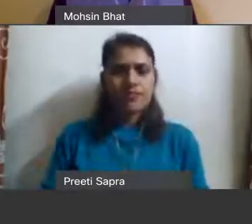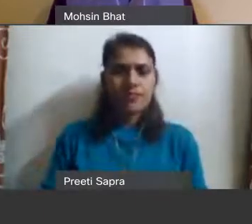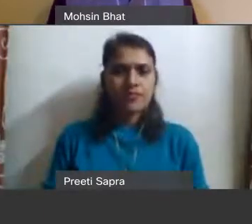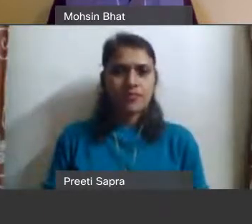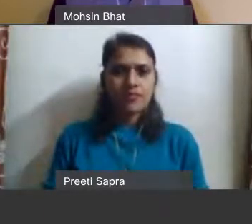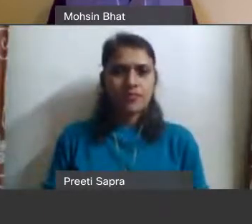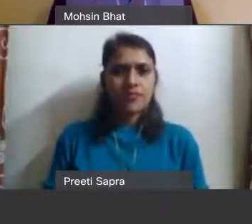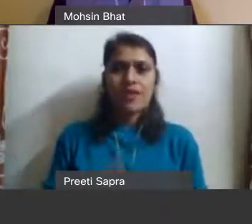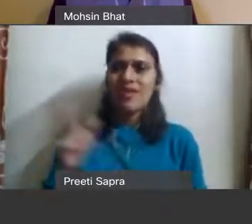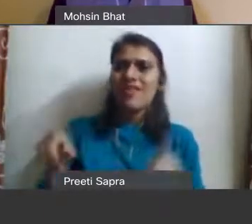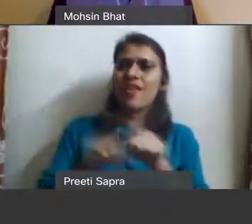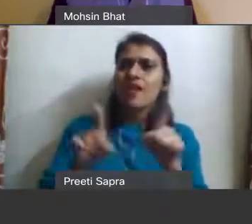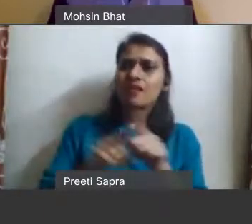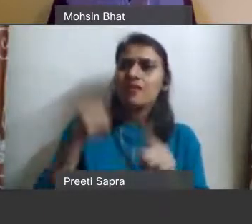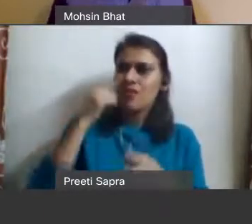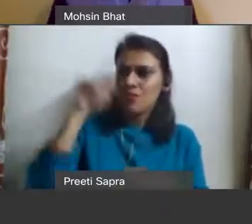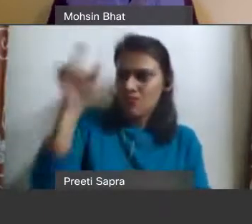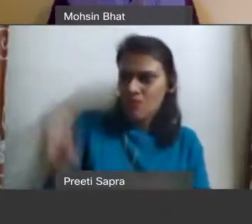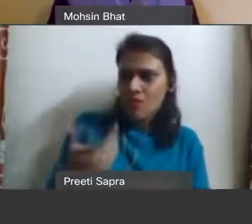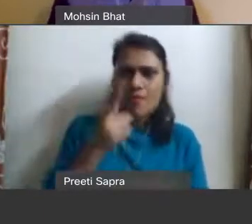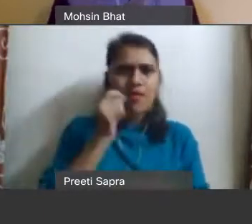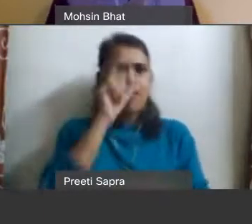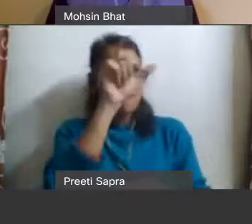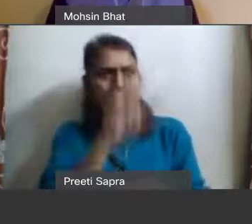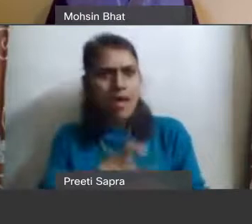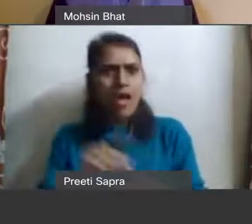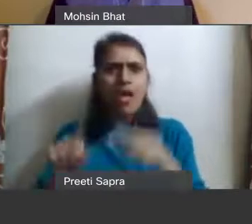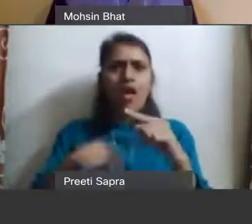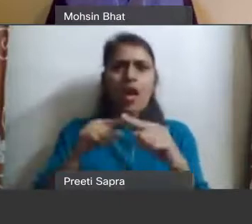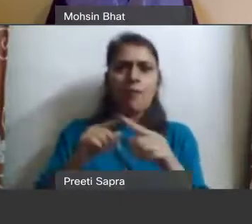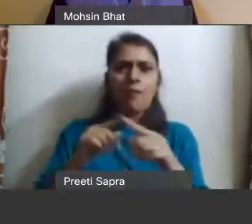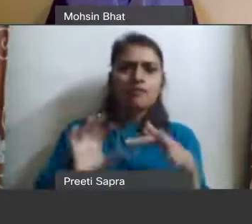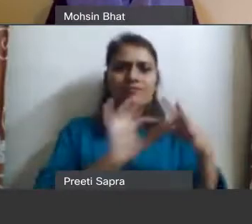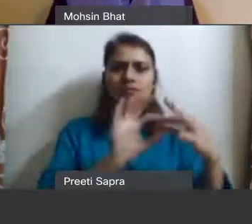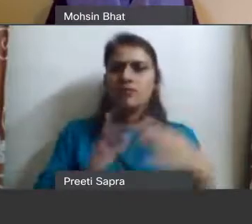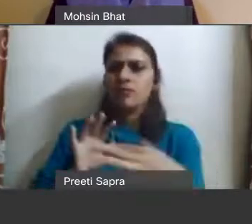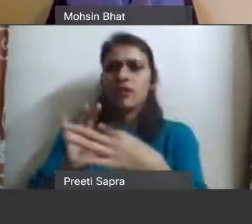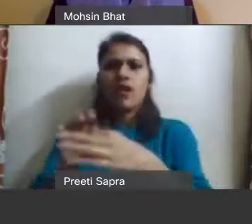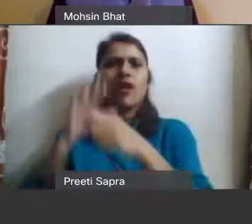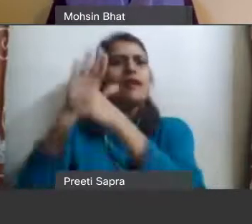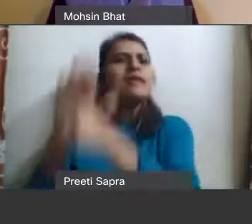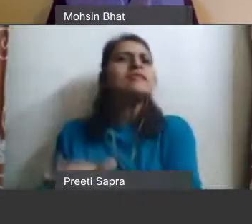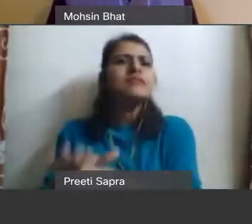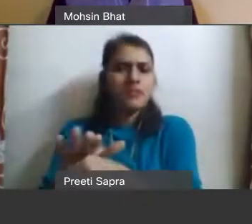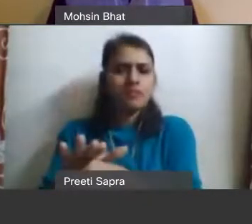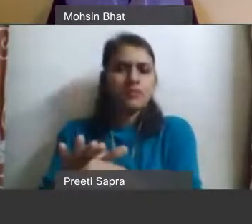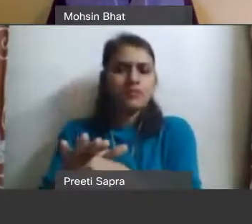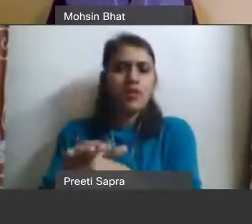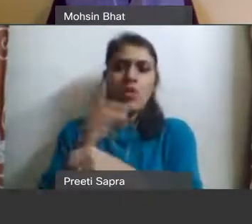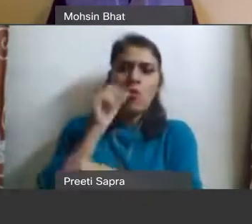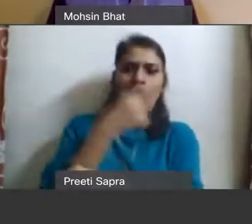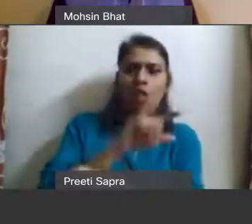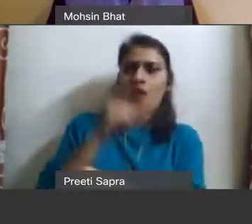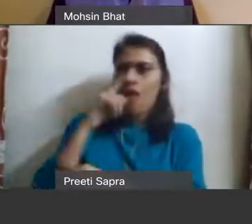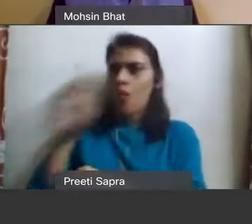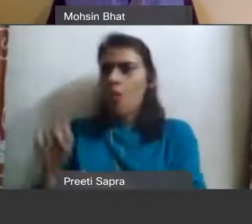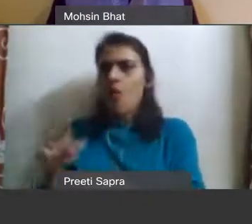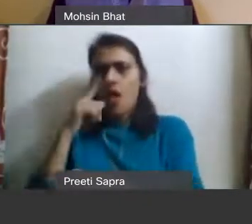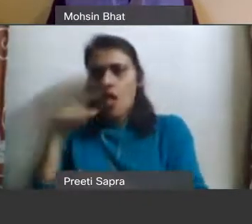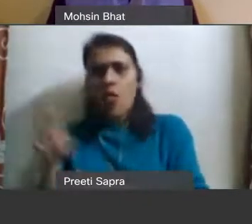sex. So as we get started with this conversation here today, I wanted to